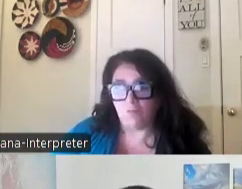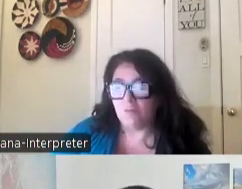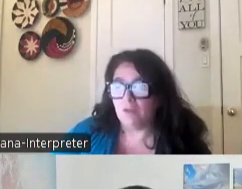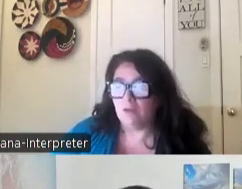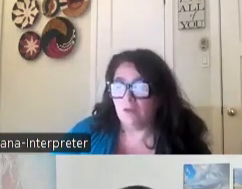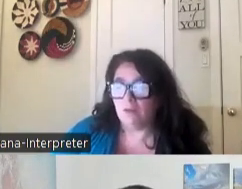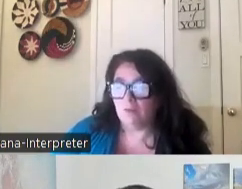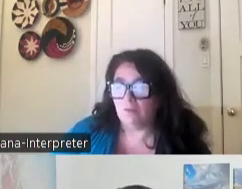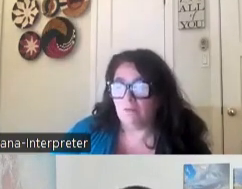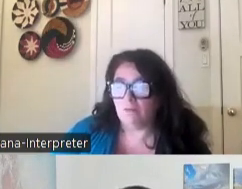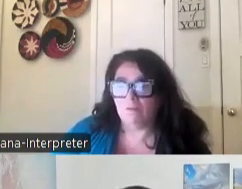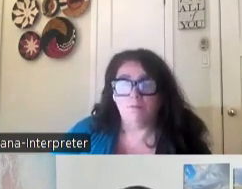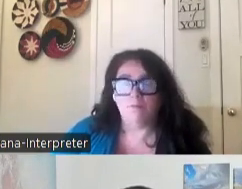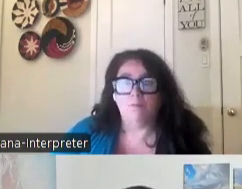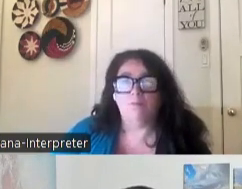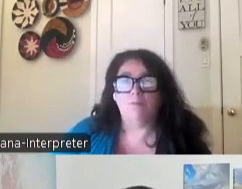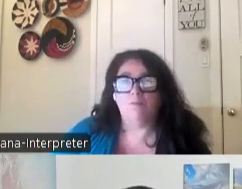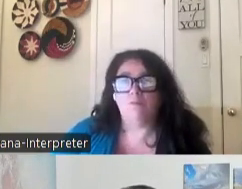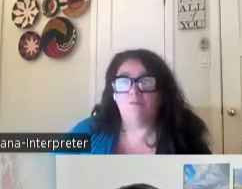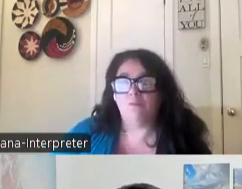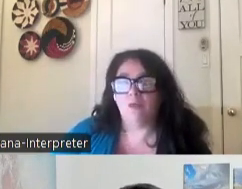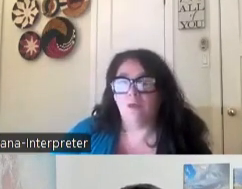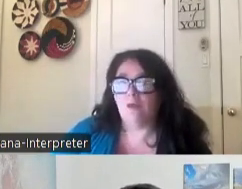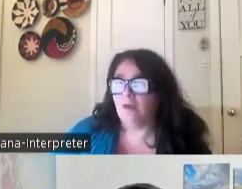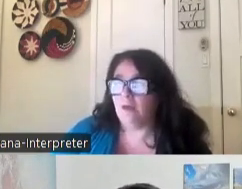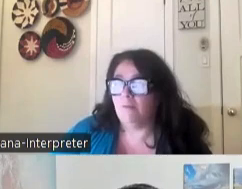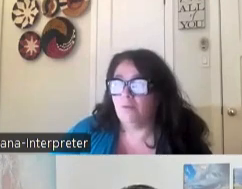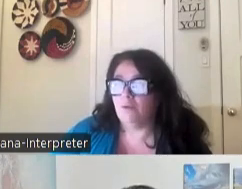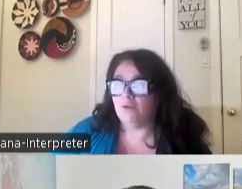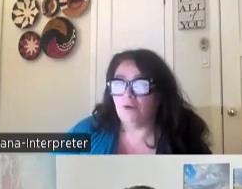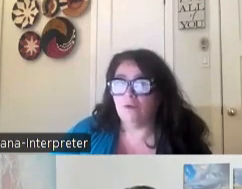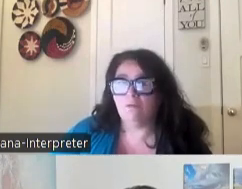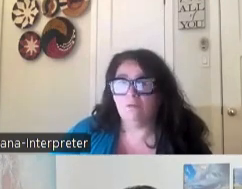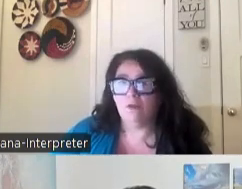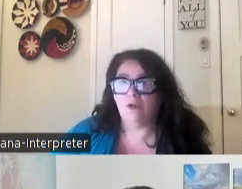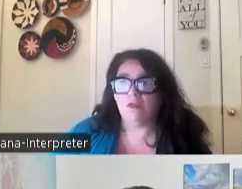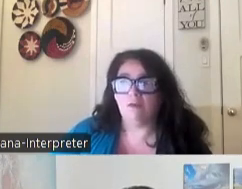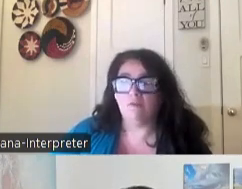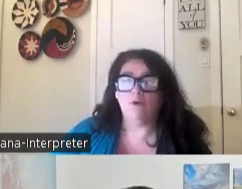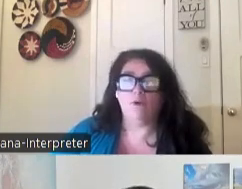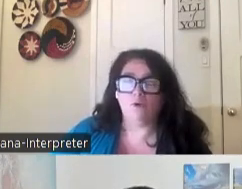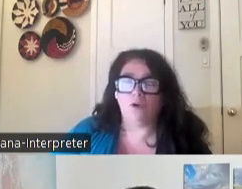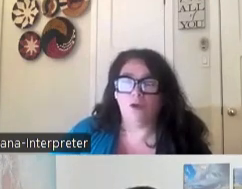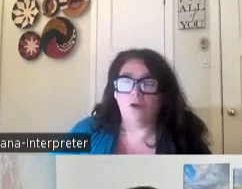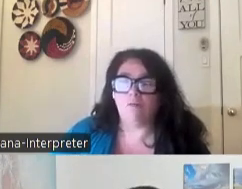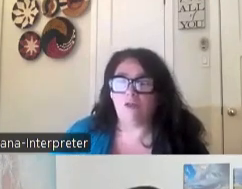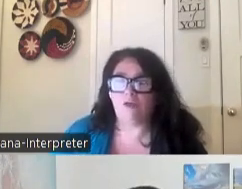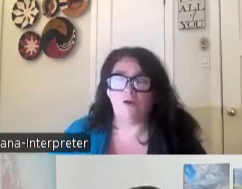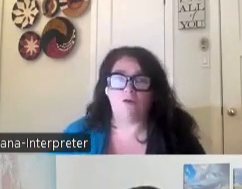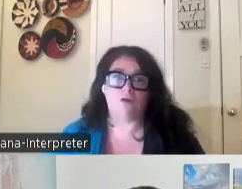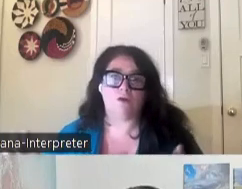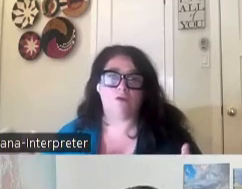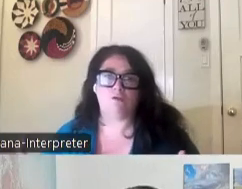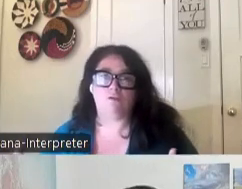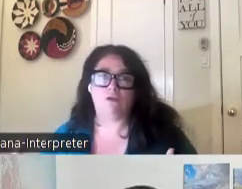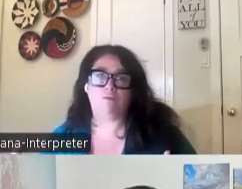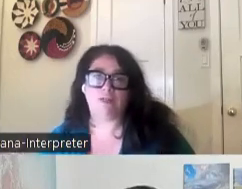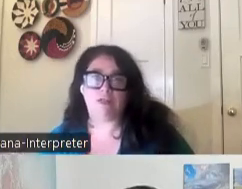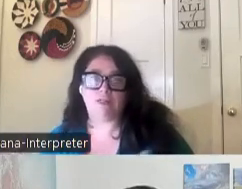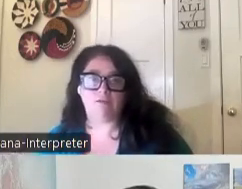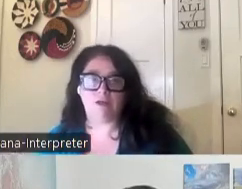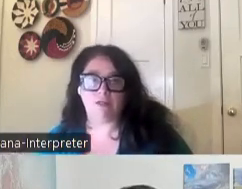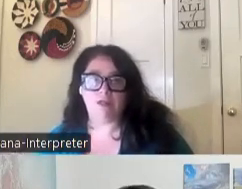or above. So the point being, we're right in the middle of this range where we expect hydroclimate whiplash to